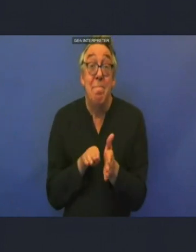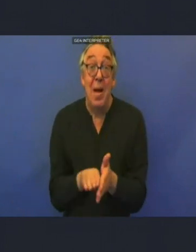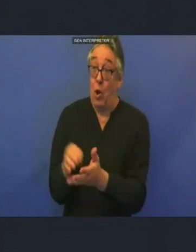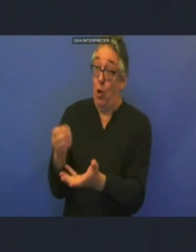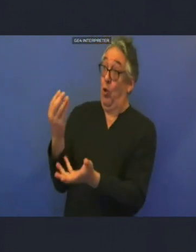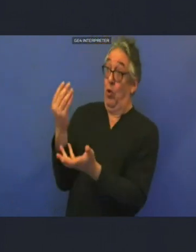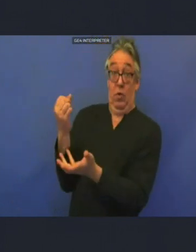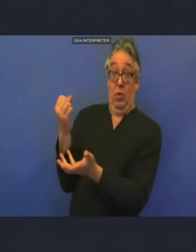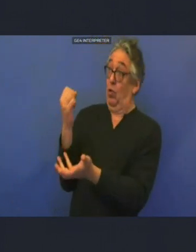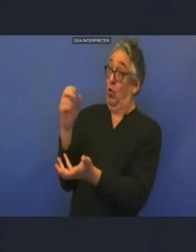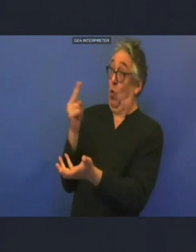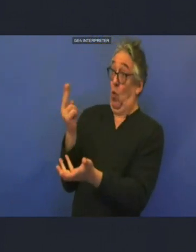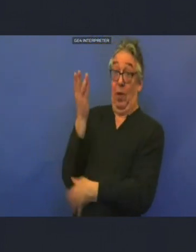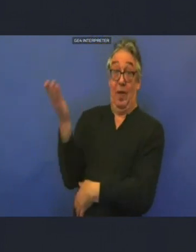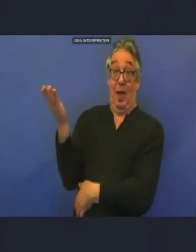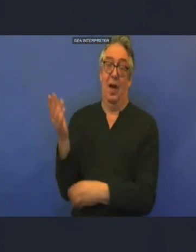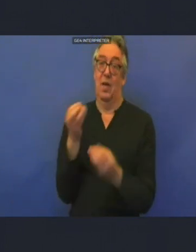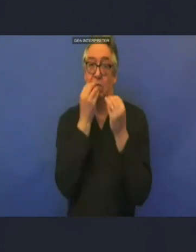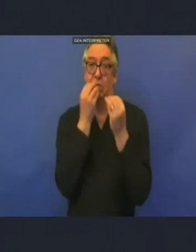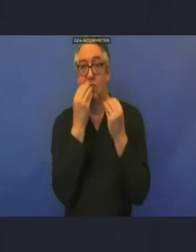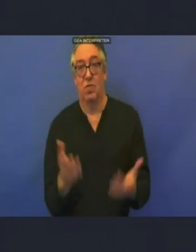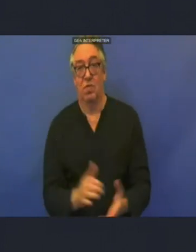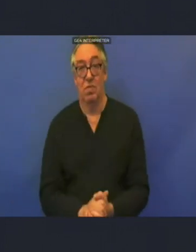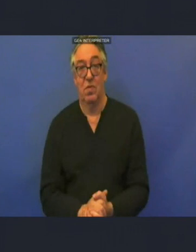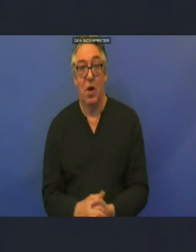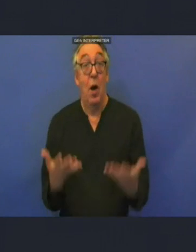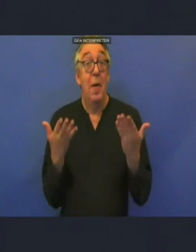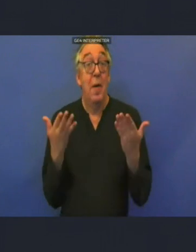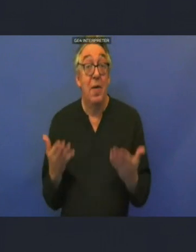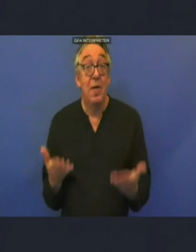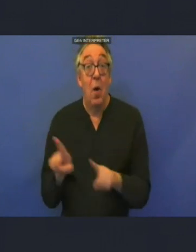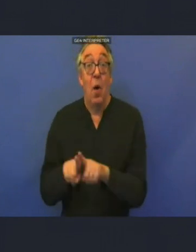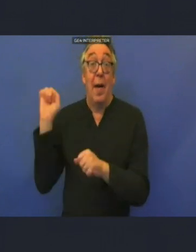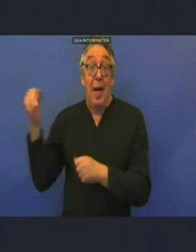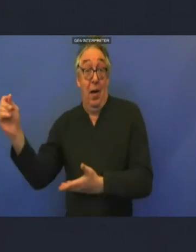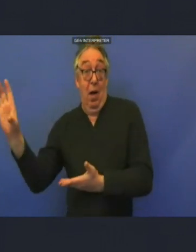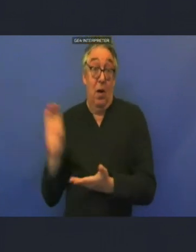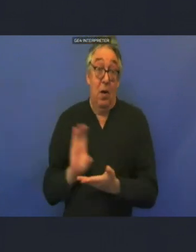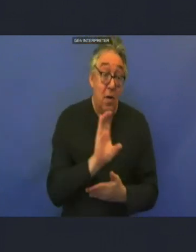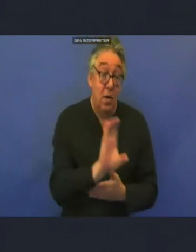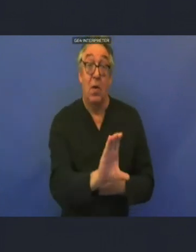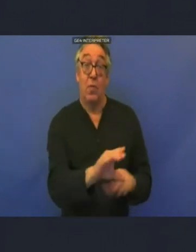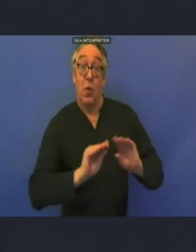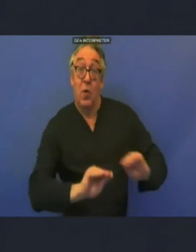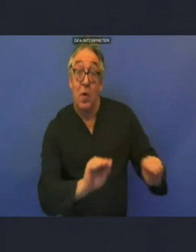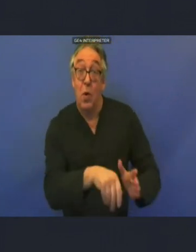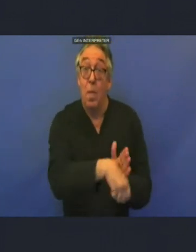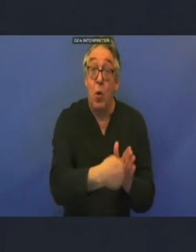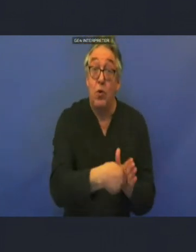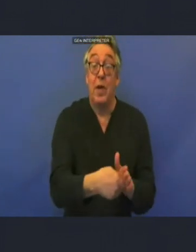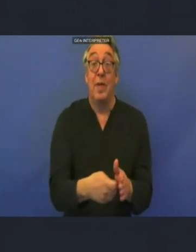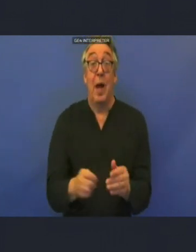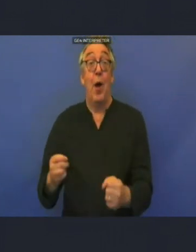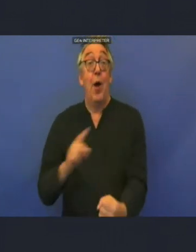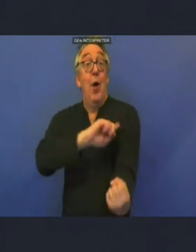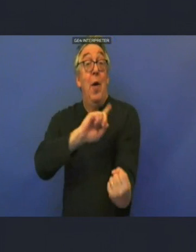also submit proposals for capacity building and education programs and projects. This is fantastic. So get